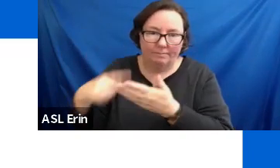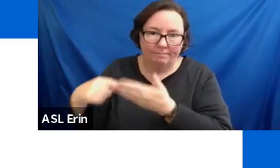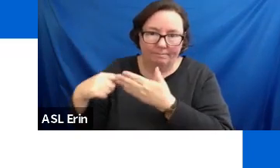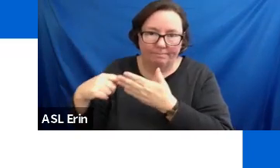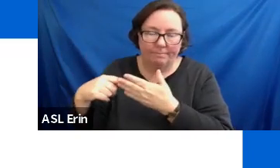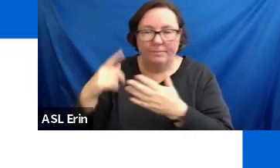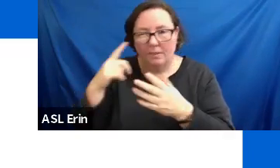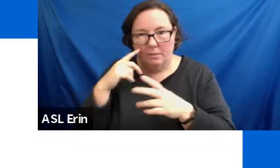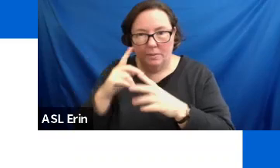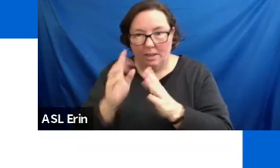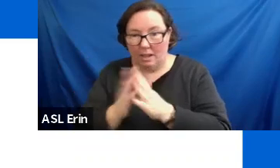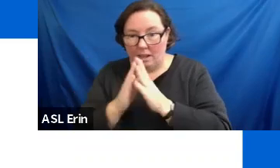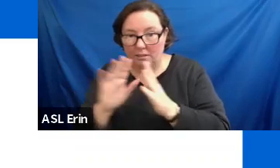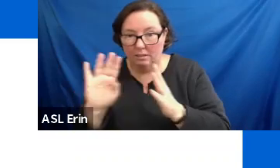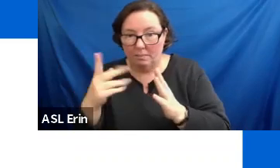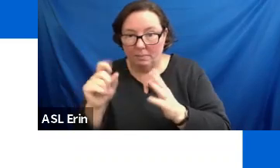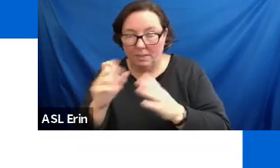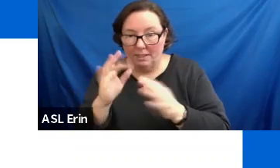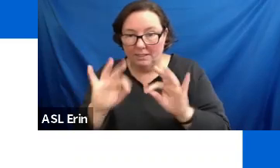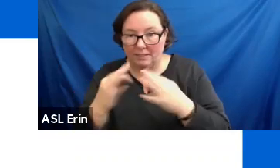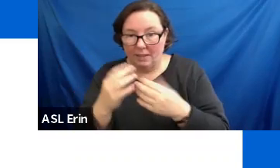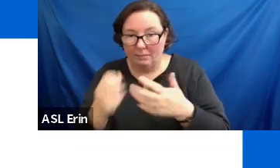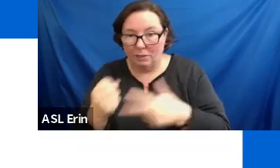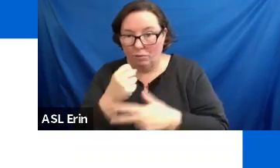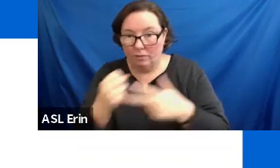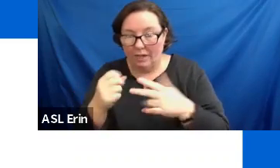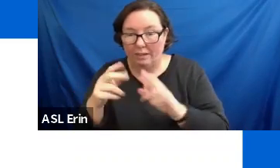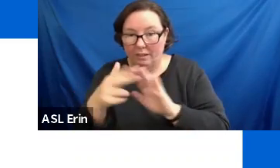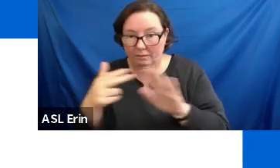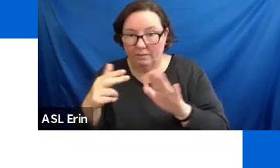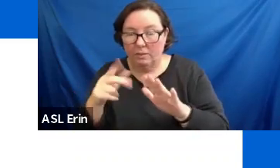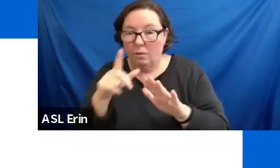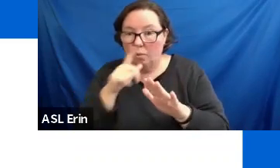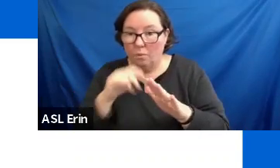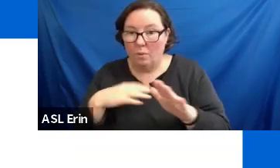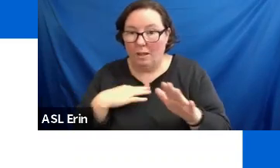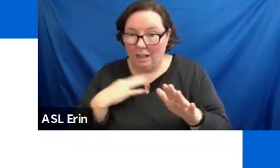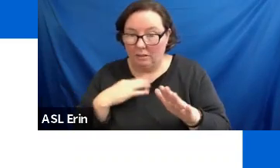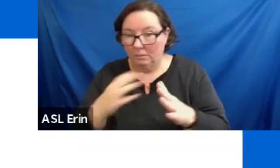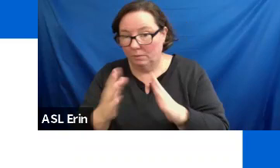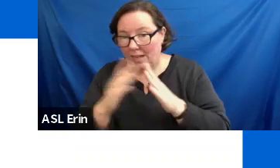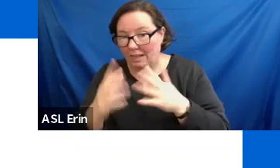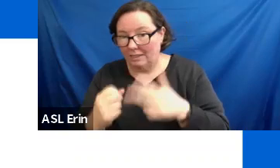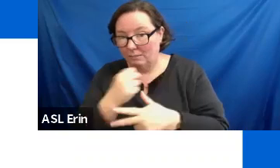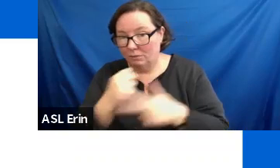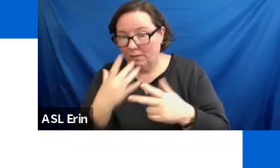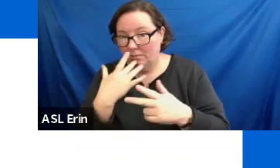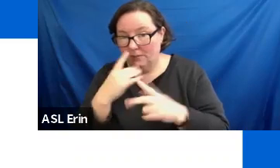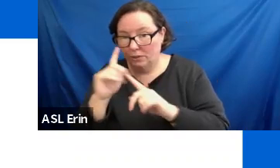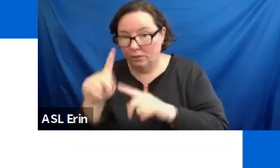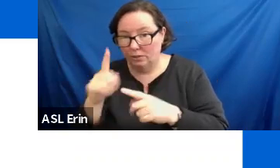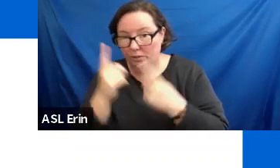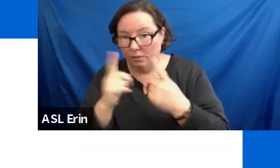thing we did ask for BPS families to do, they were identified as eligible, but we did ask them to rank in order to be